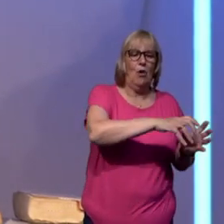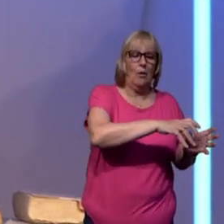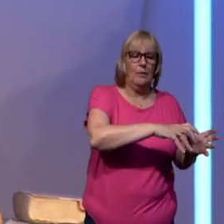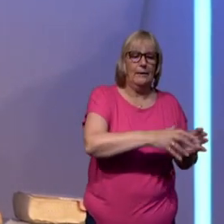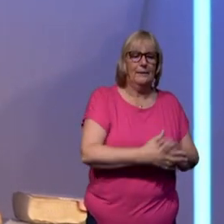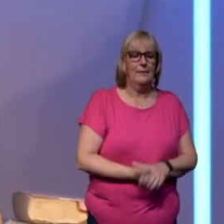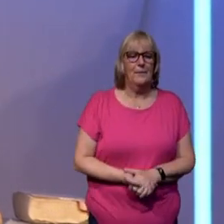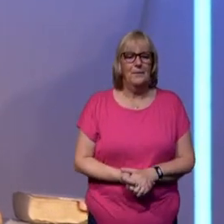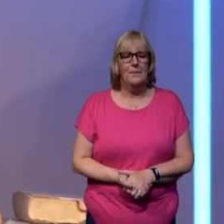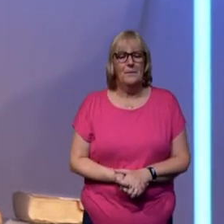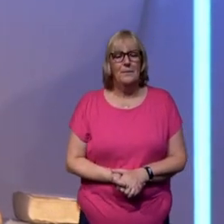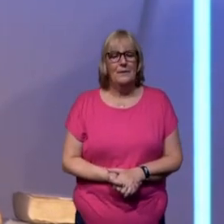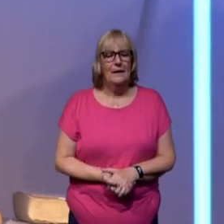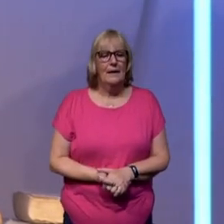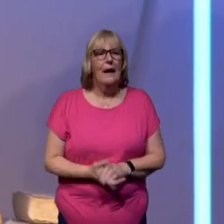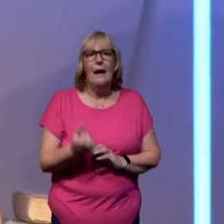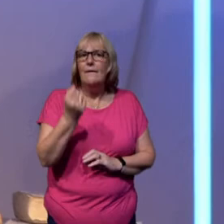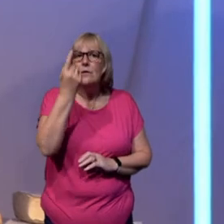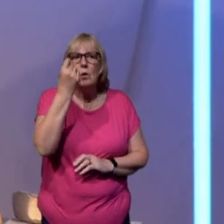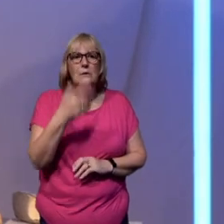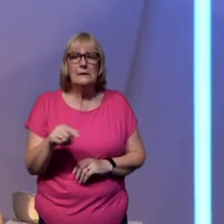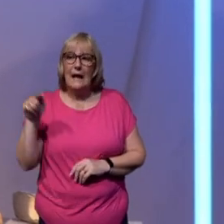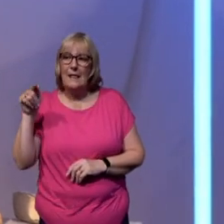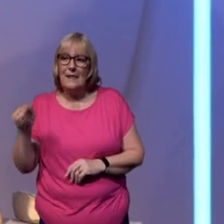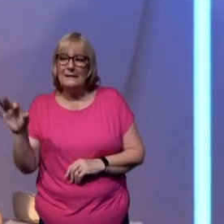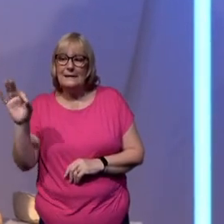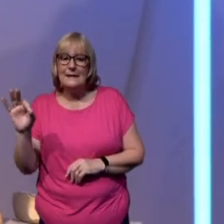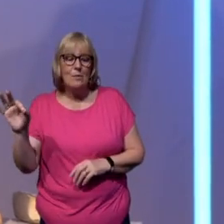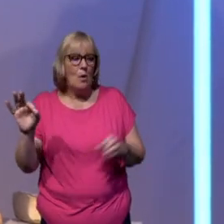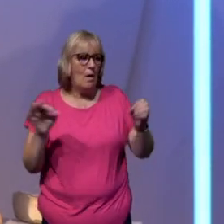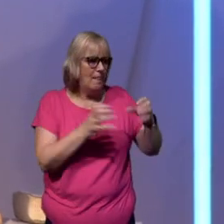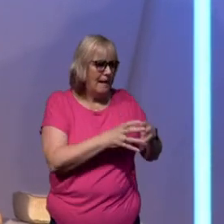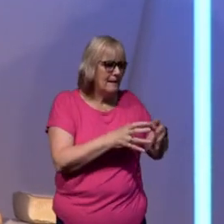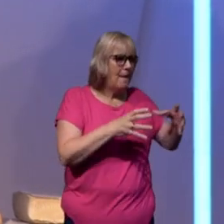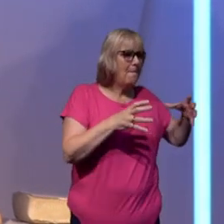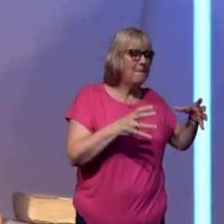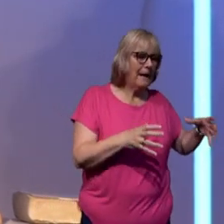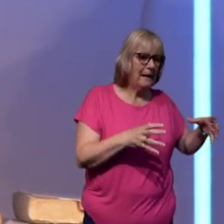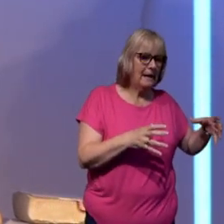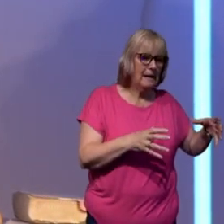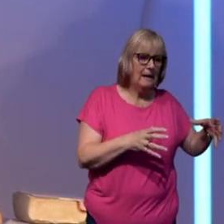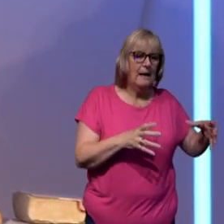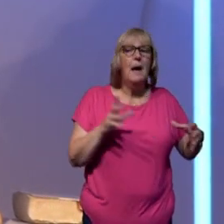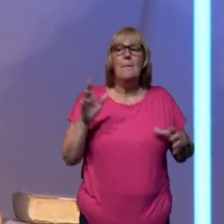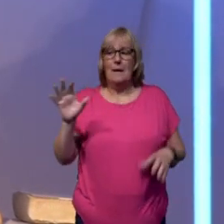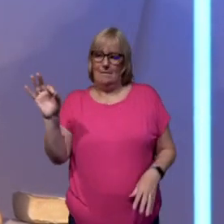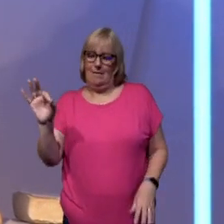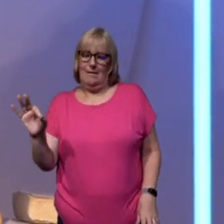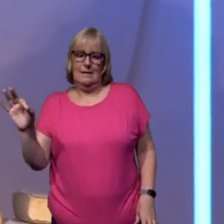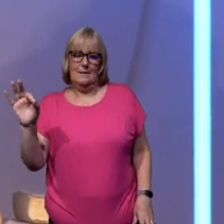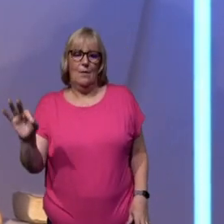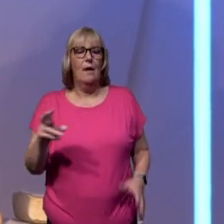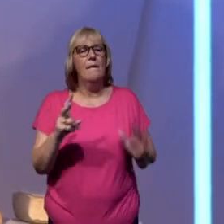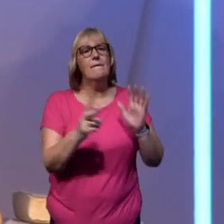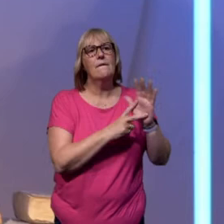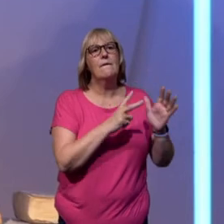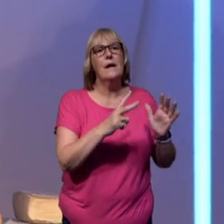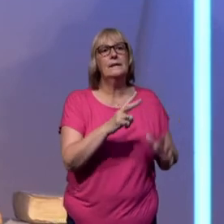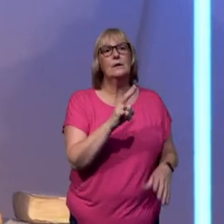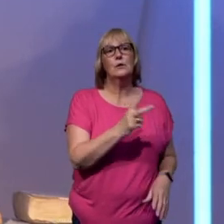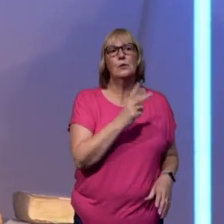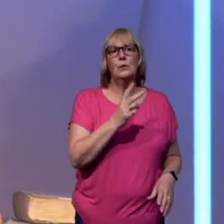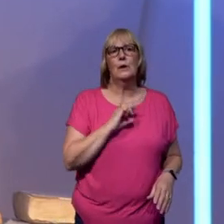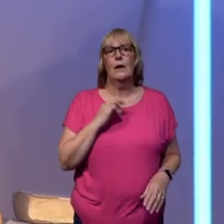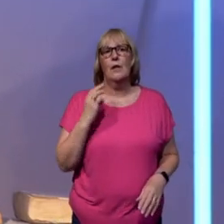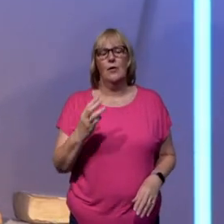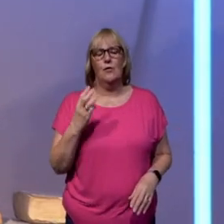with your doctrine of creation if you don't understand that. But the point here is being made in verses 2 and 3, isn't it? As